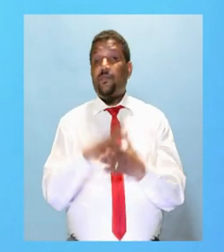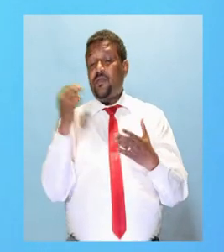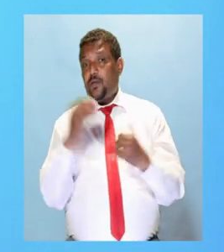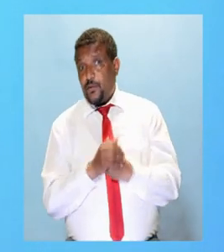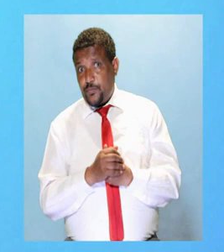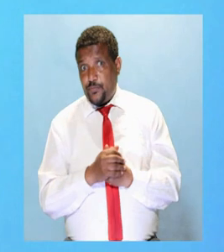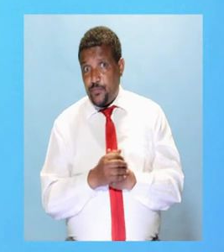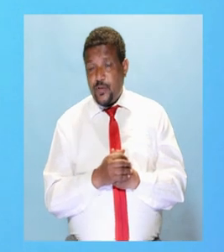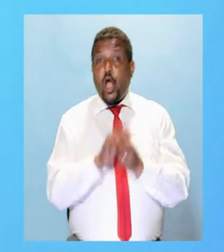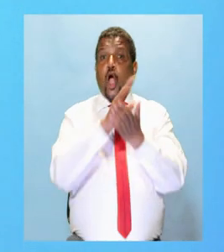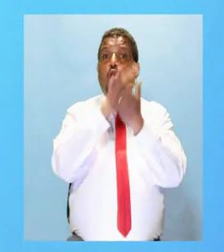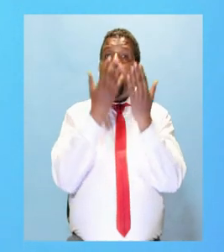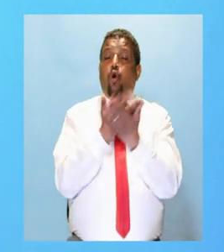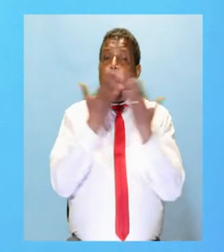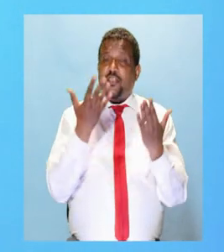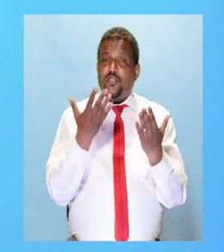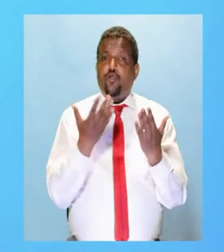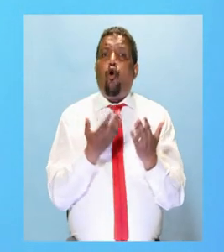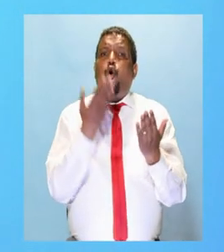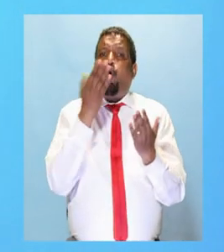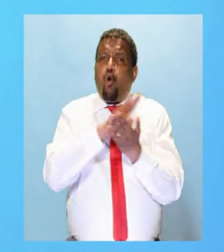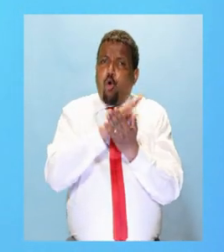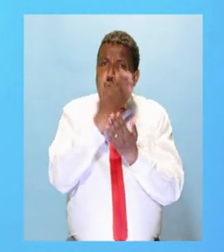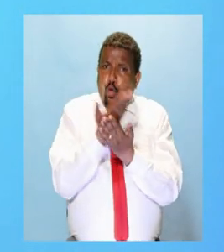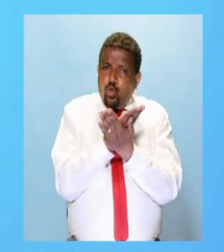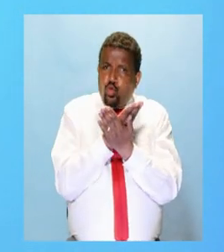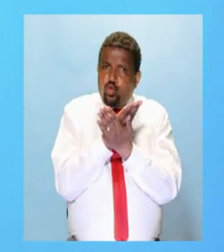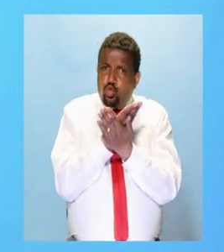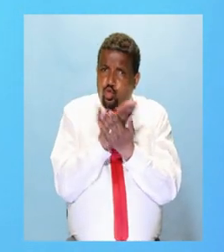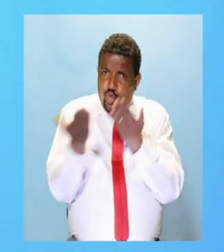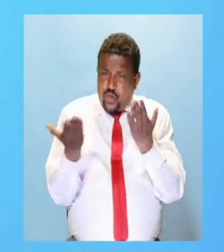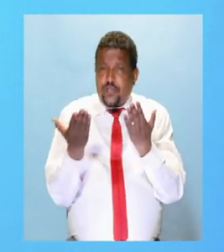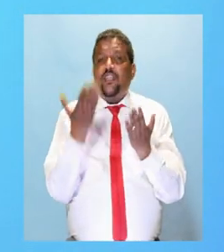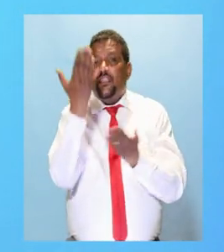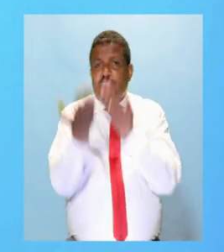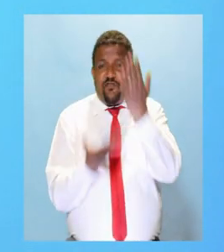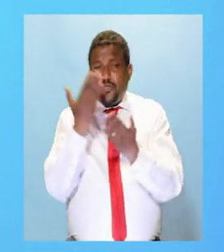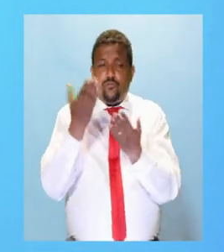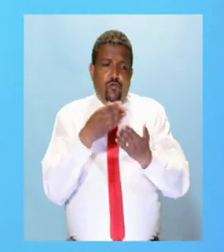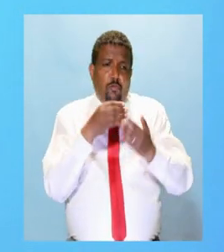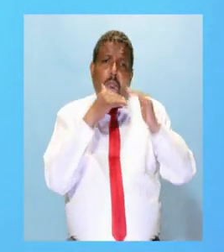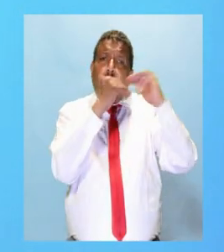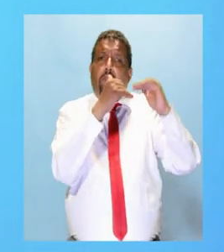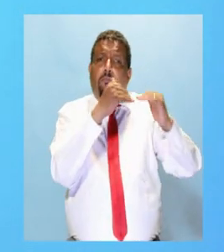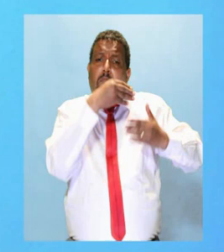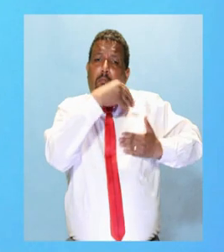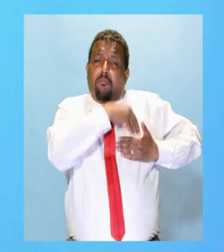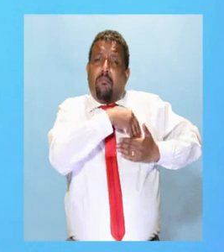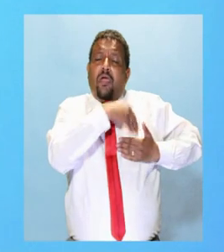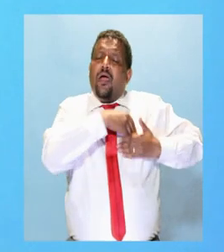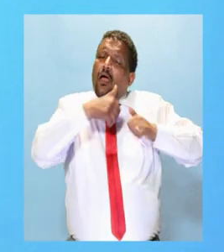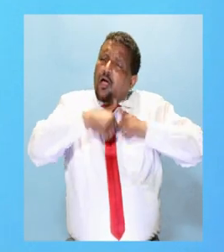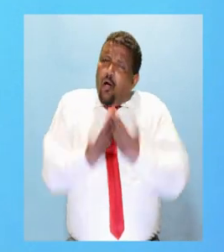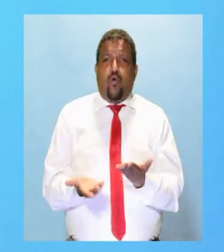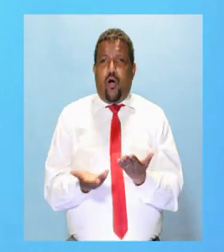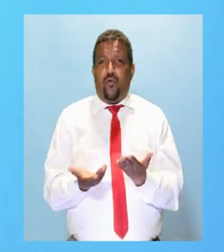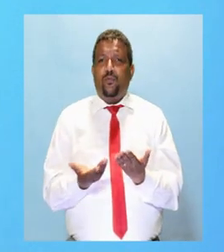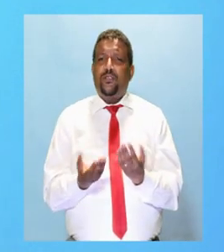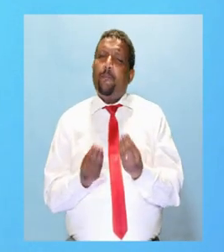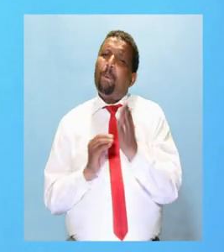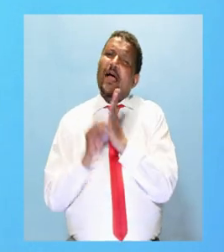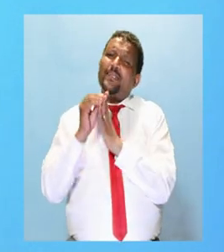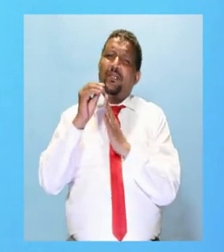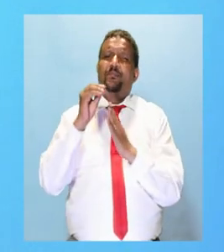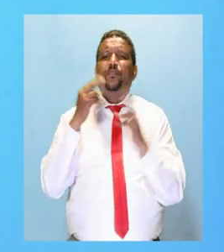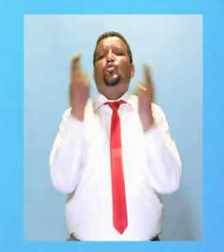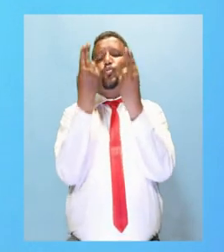and the quantity of goods and services. So, using our limited income, How can we maximize